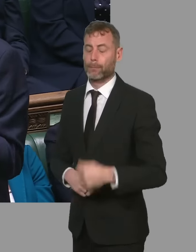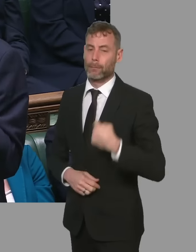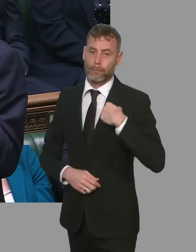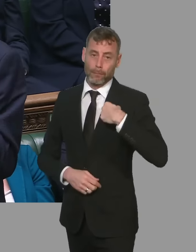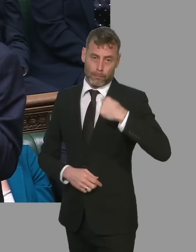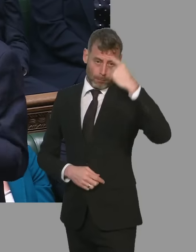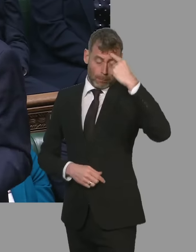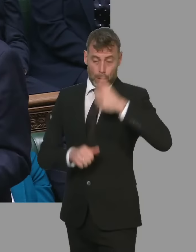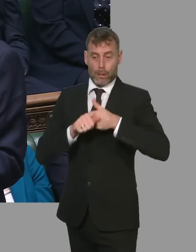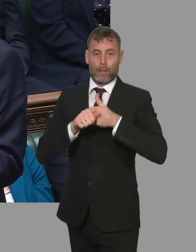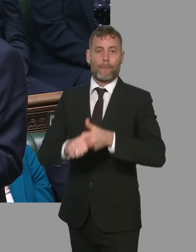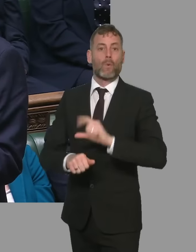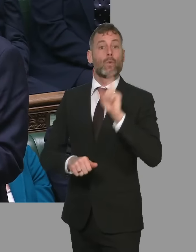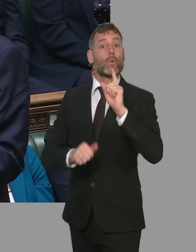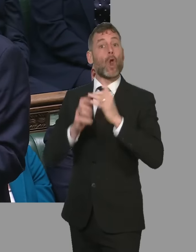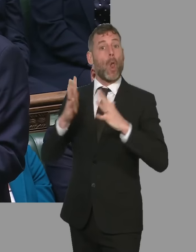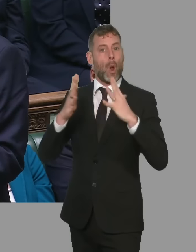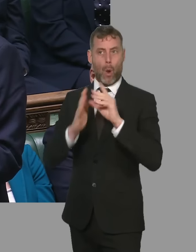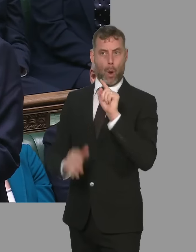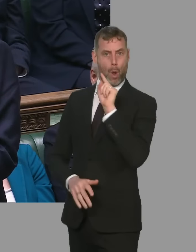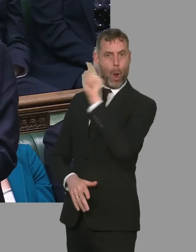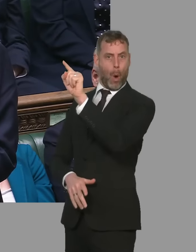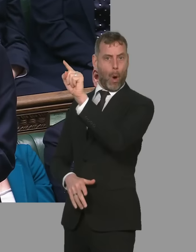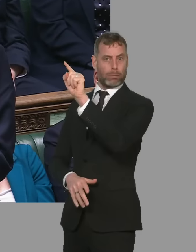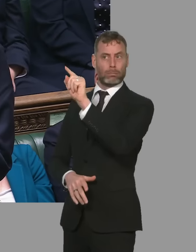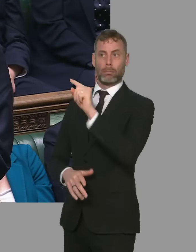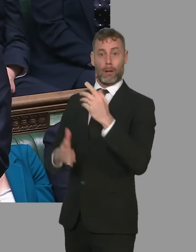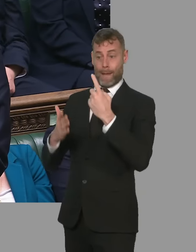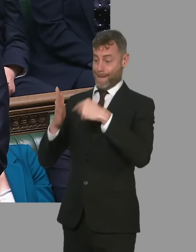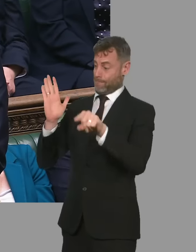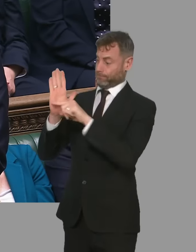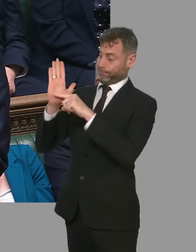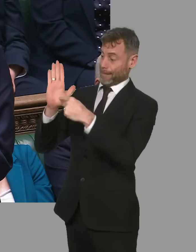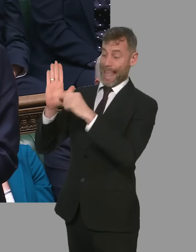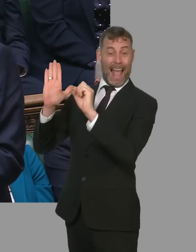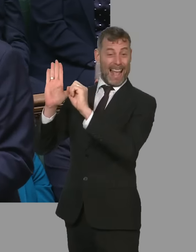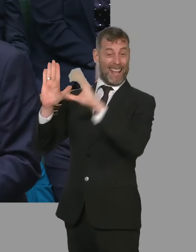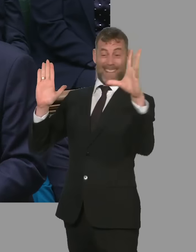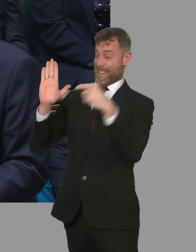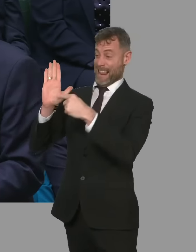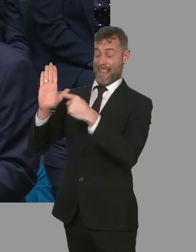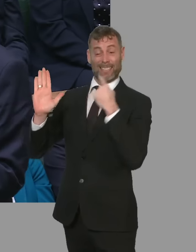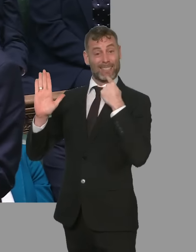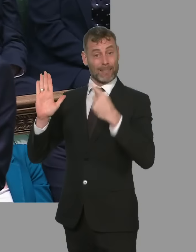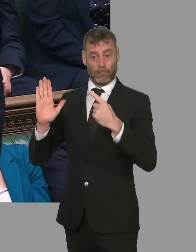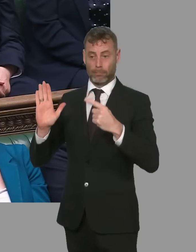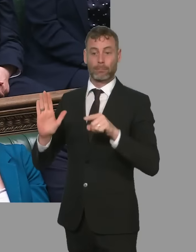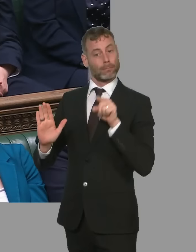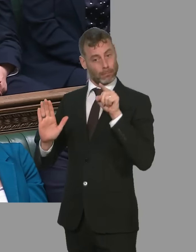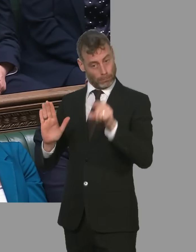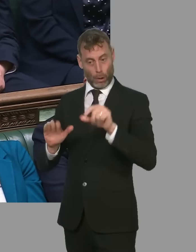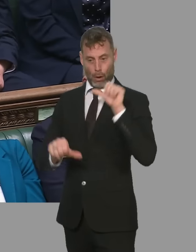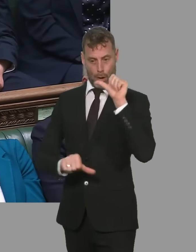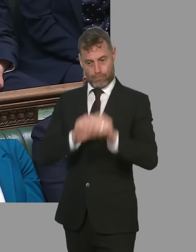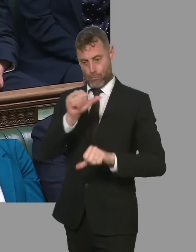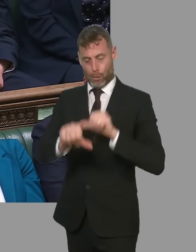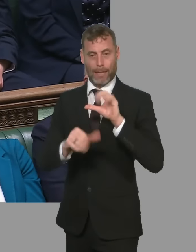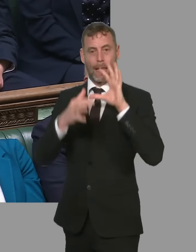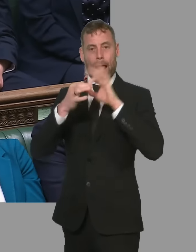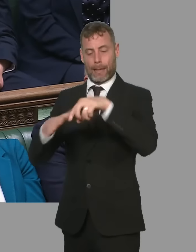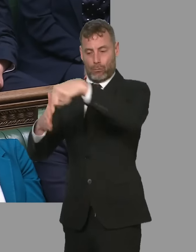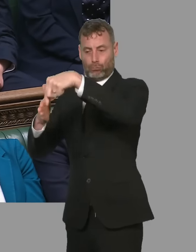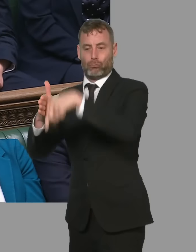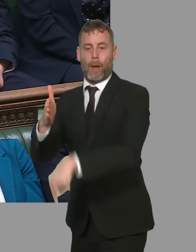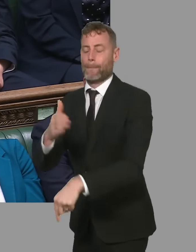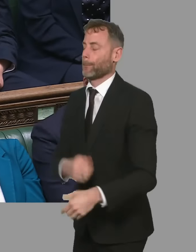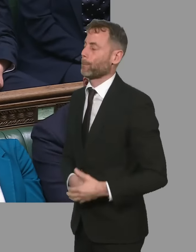Mr. Speaker, just before President Trump posted about his supposed negotiations with Iran on Monday,